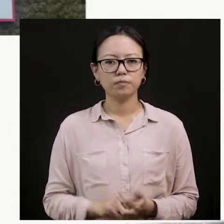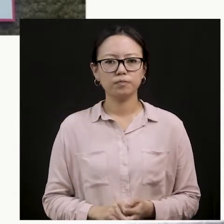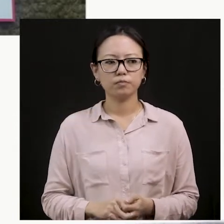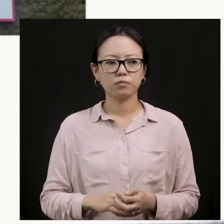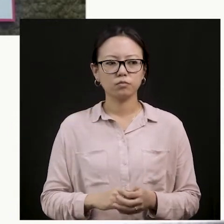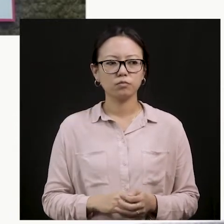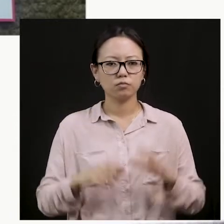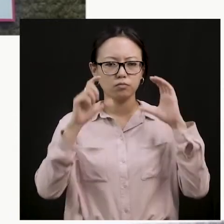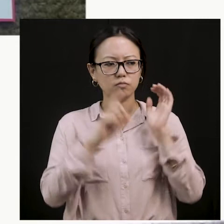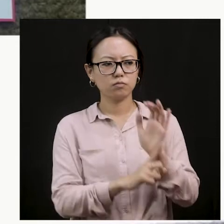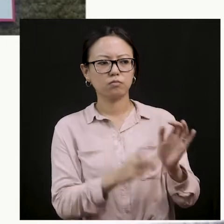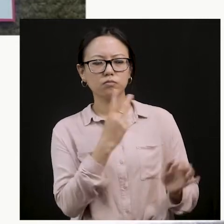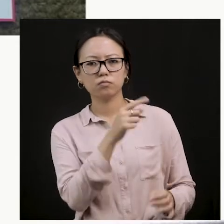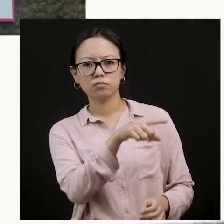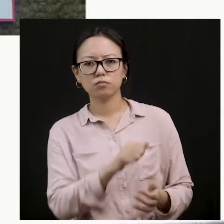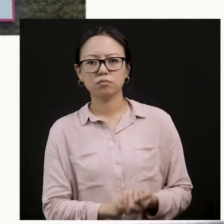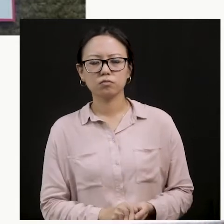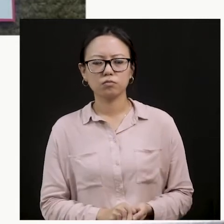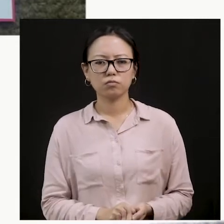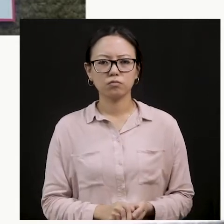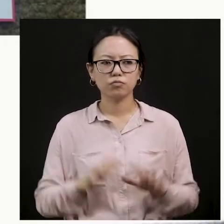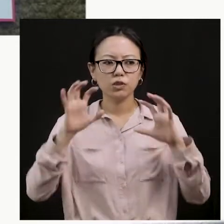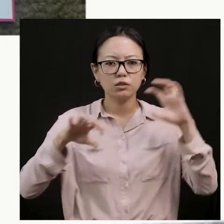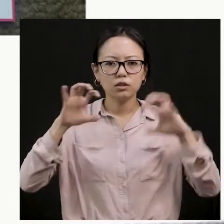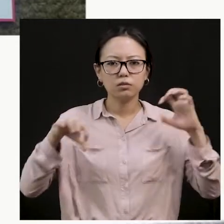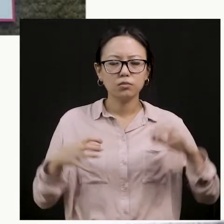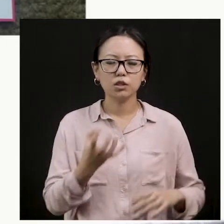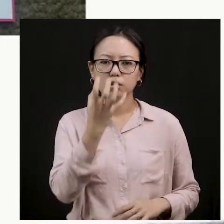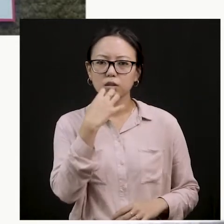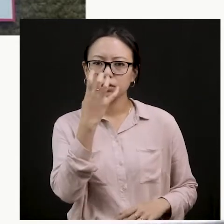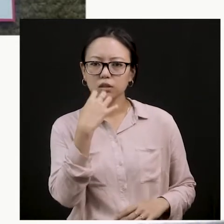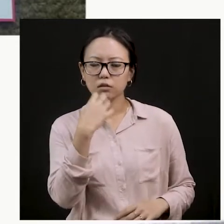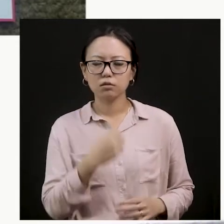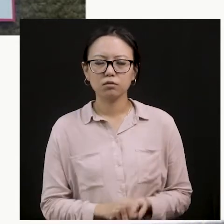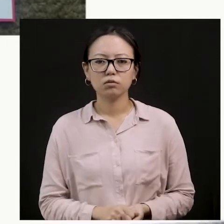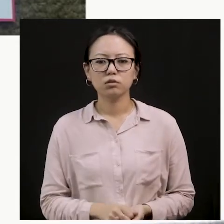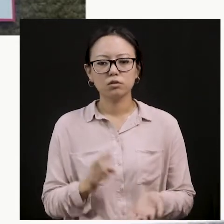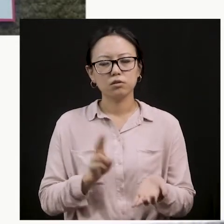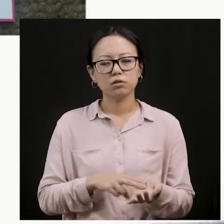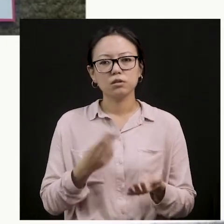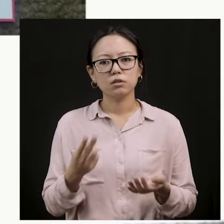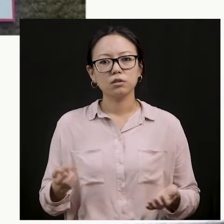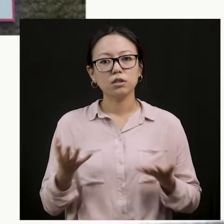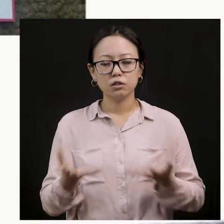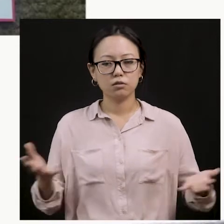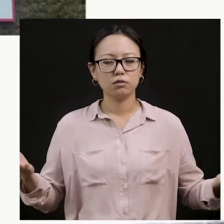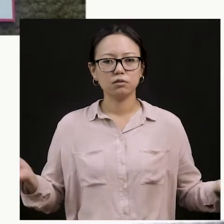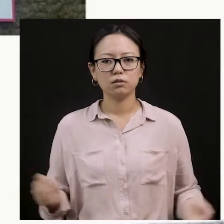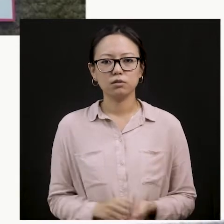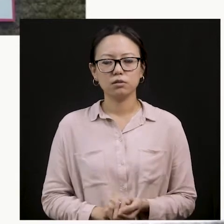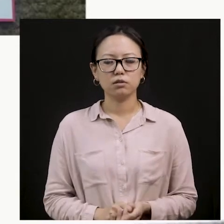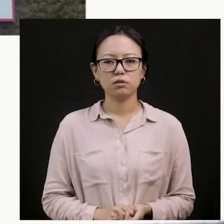some animals, we have fruits. So these are natural things. It was not made by